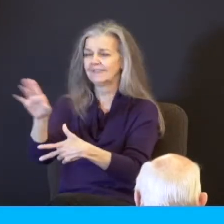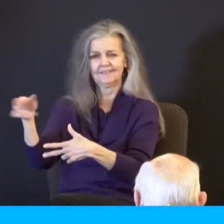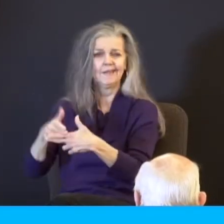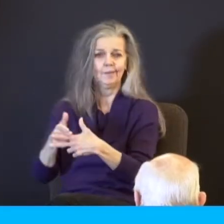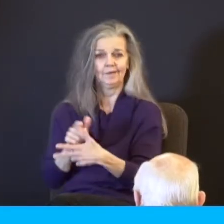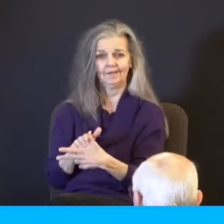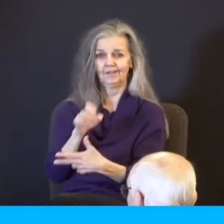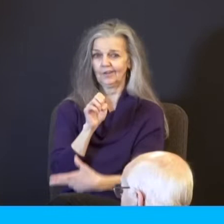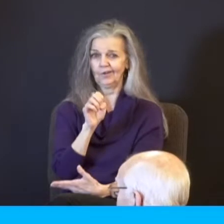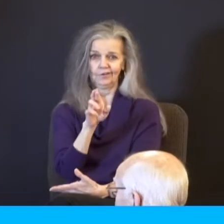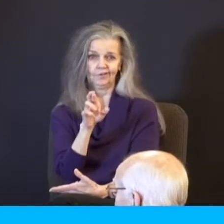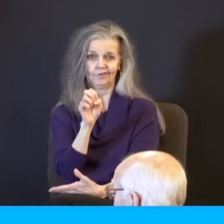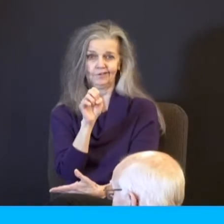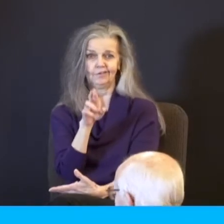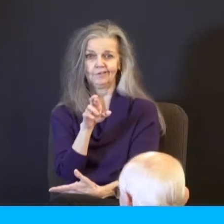Somehow,